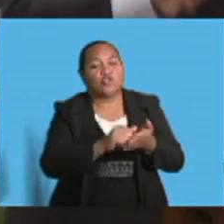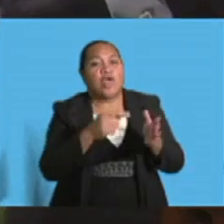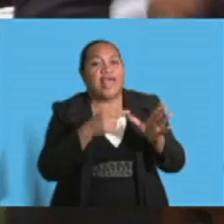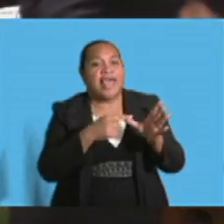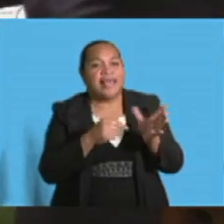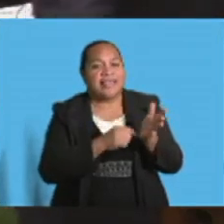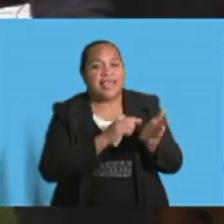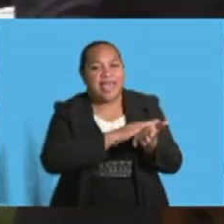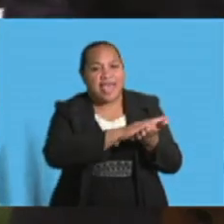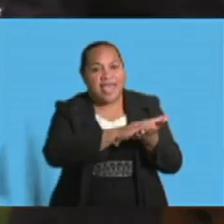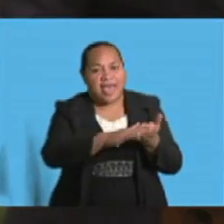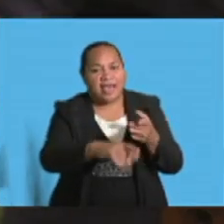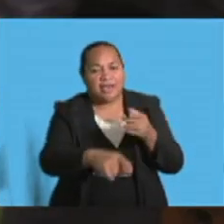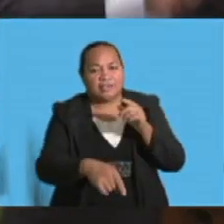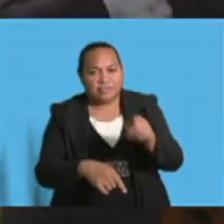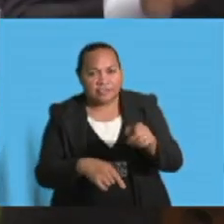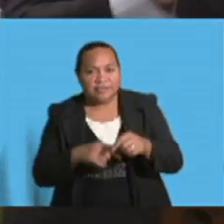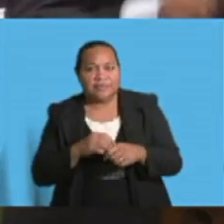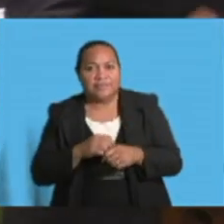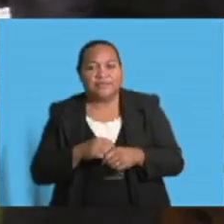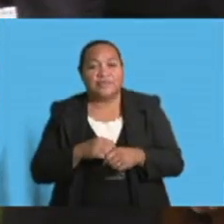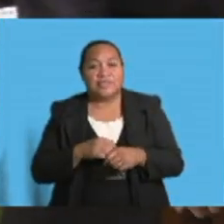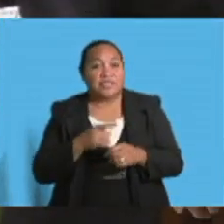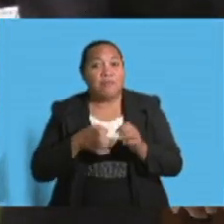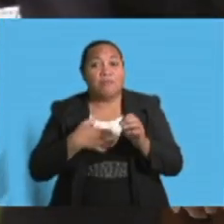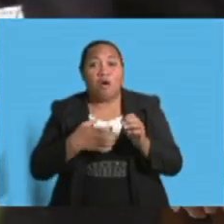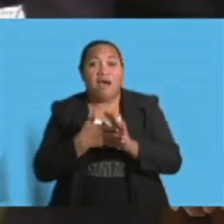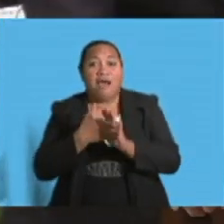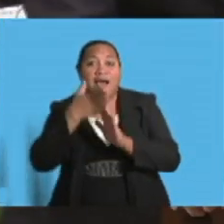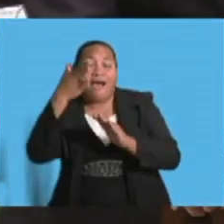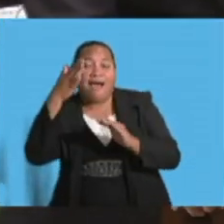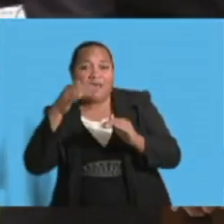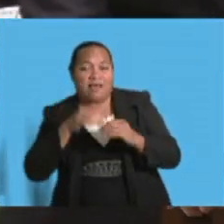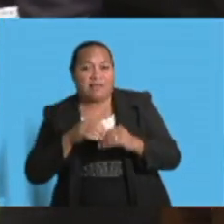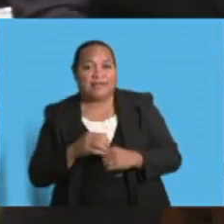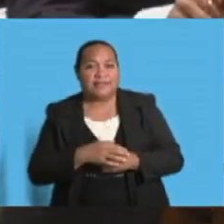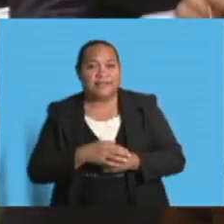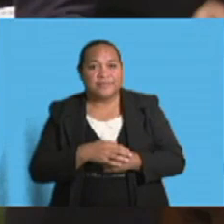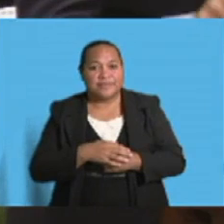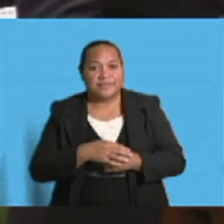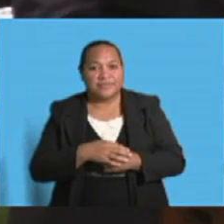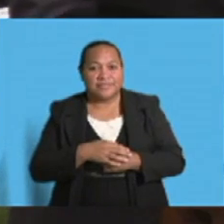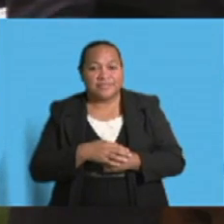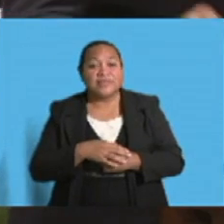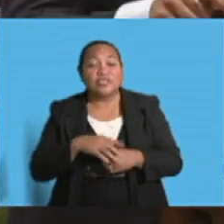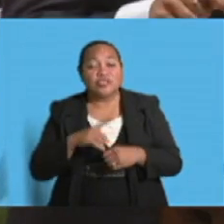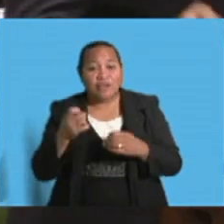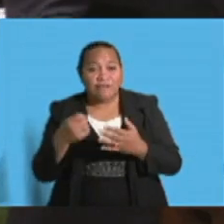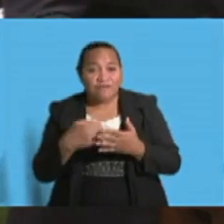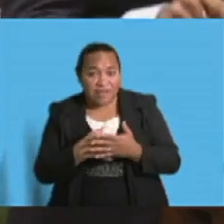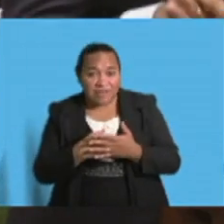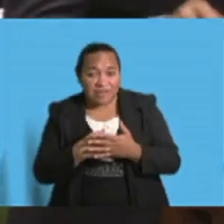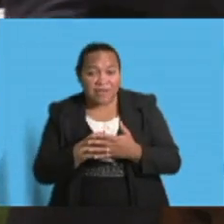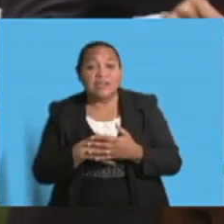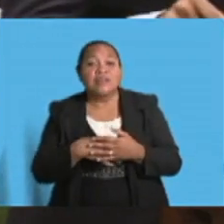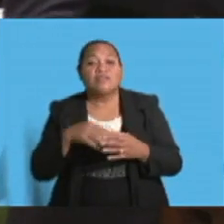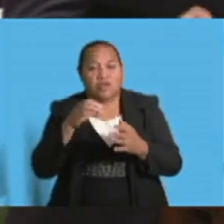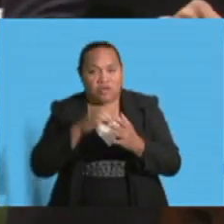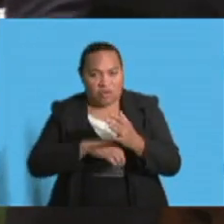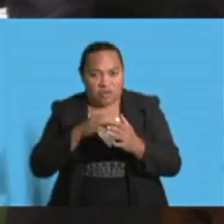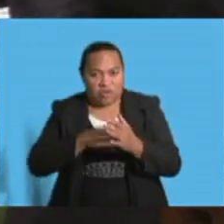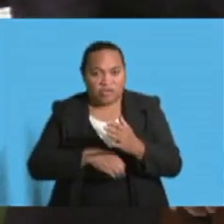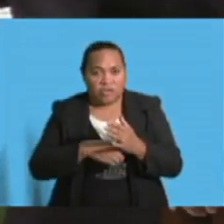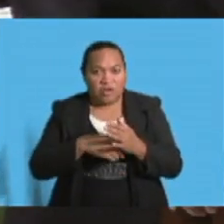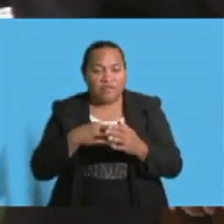price much higher than the offer by external tenders. So effectively, the burden of the cost of the